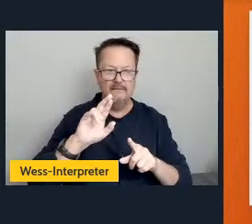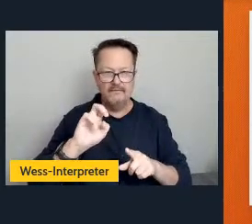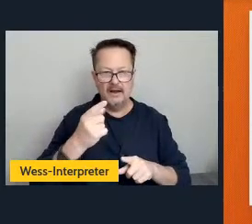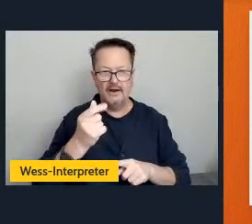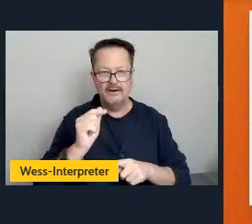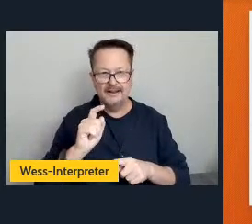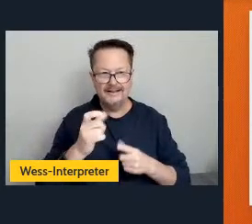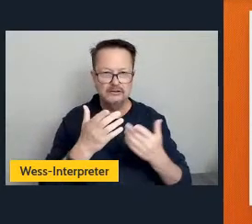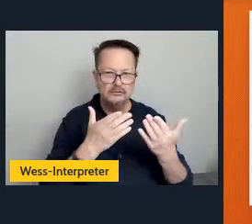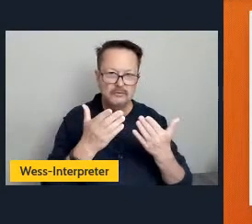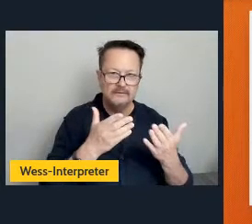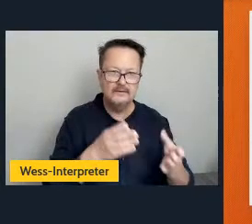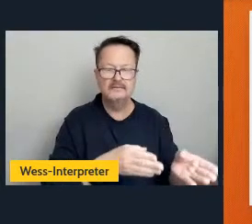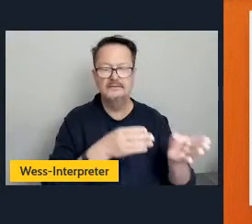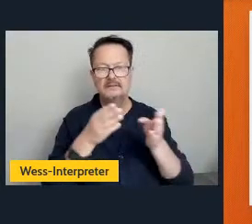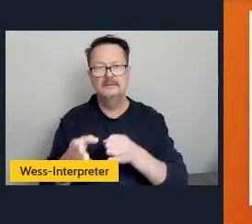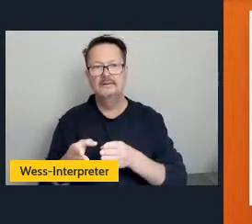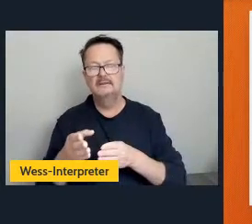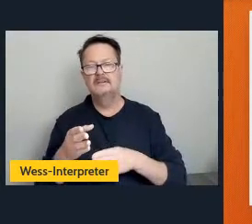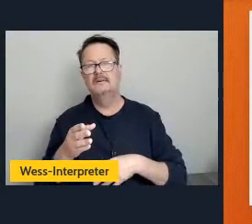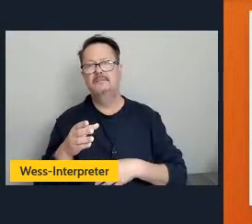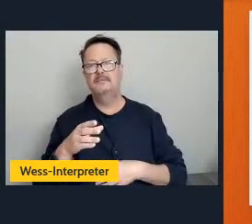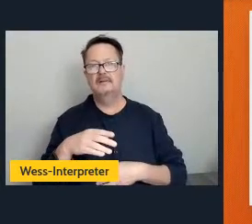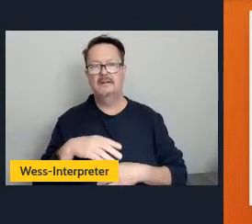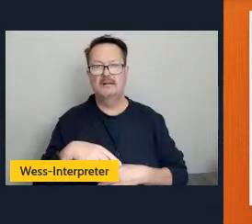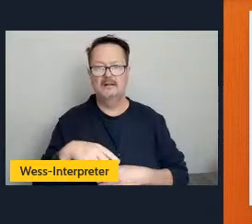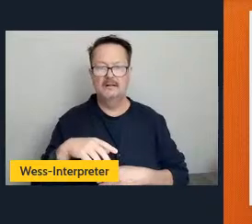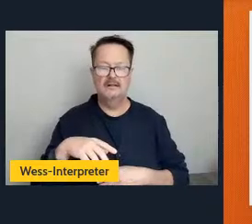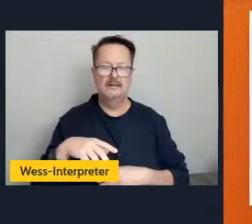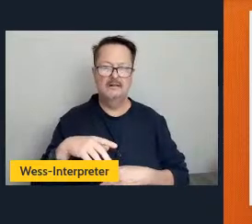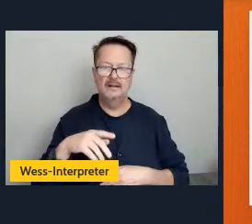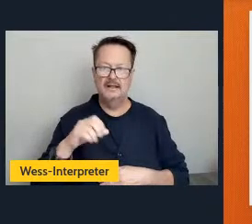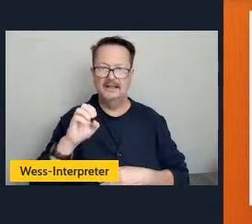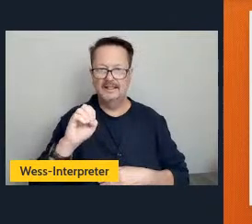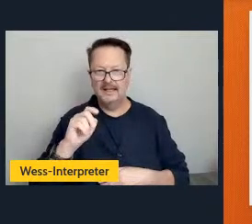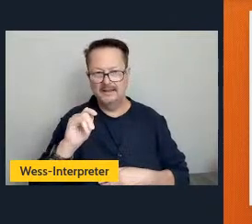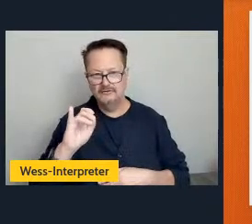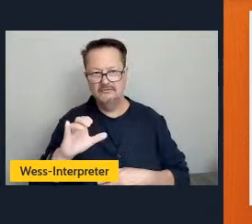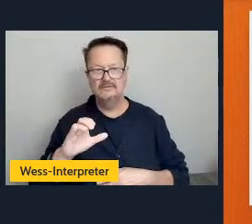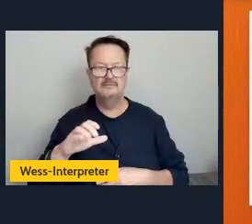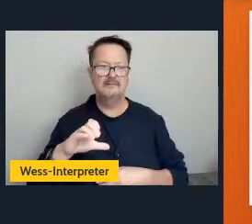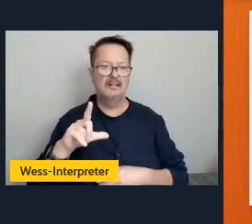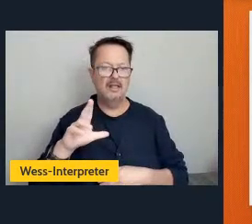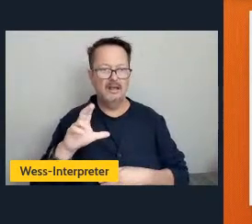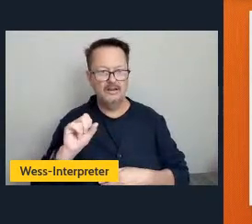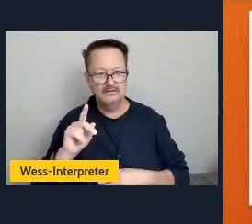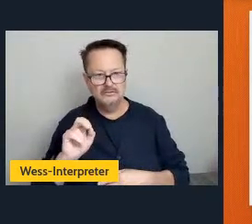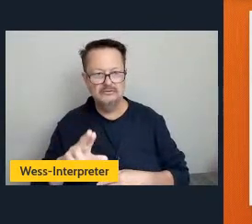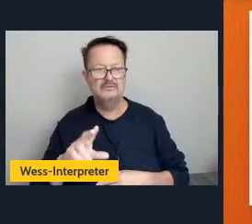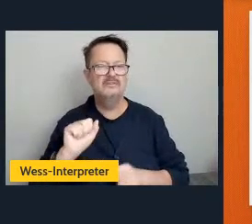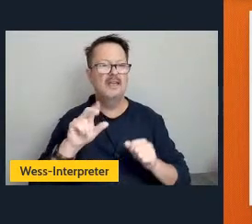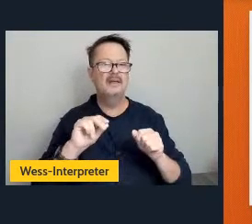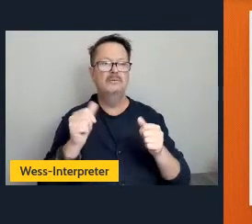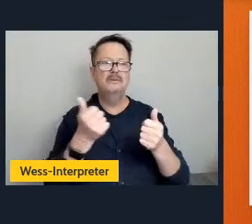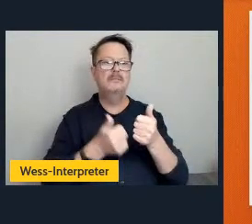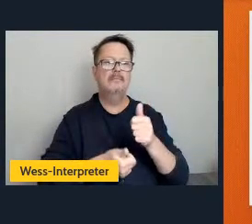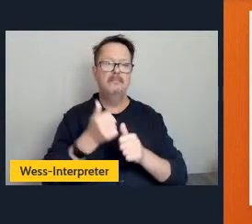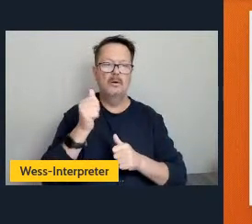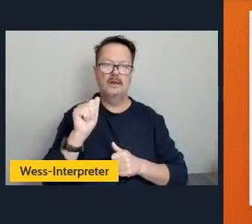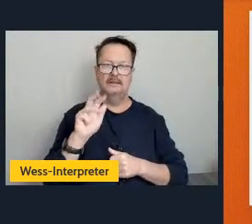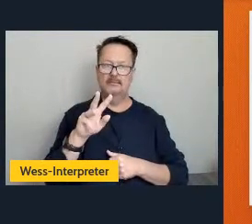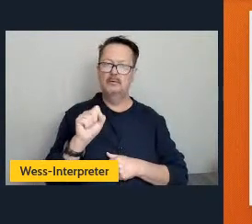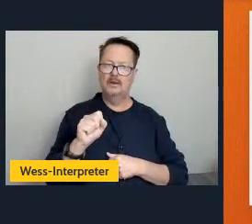some utilization metrics, Elastic Cache cluster. Yeah, but we can do anything. Most of the AWS services are